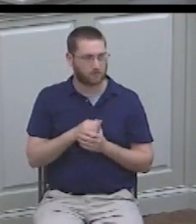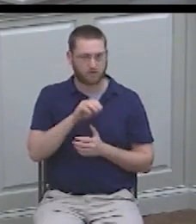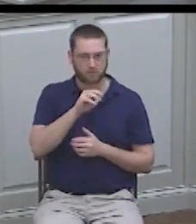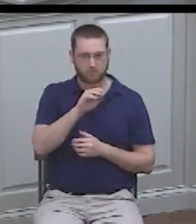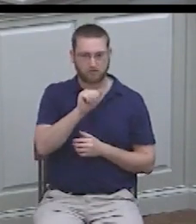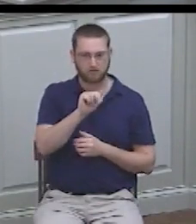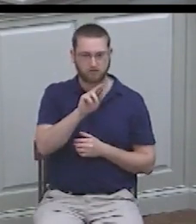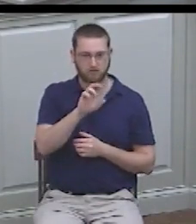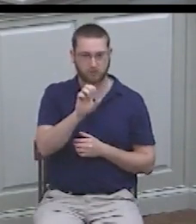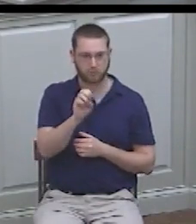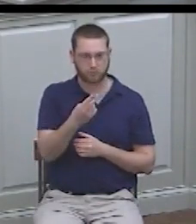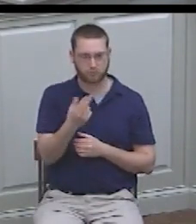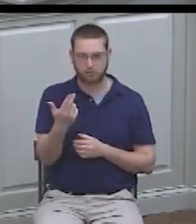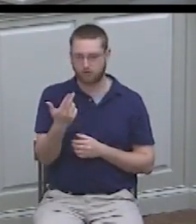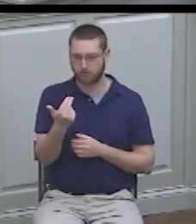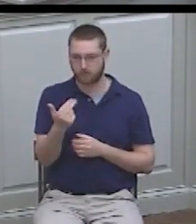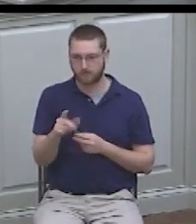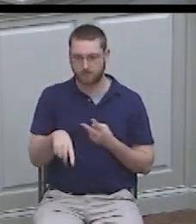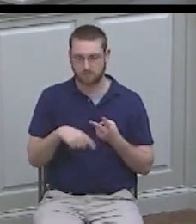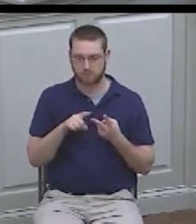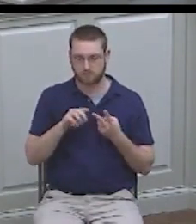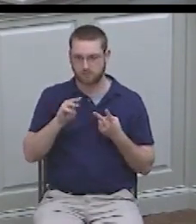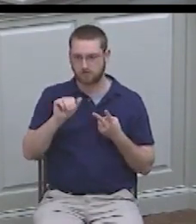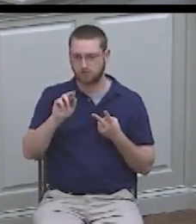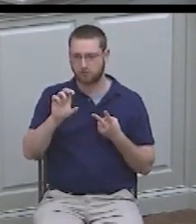March 13 and March